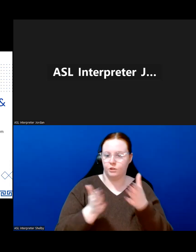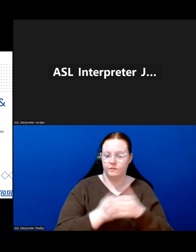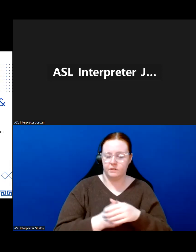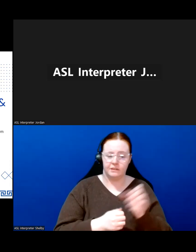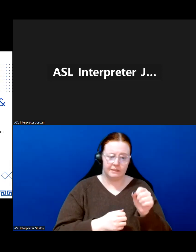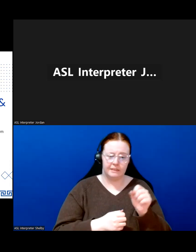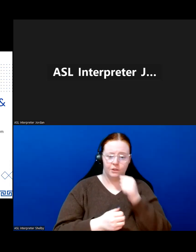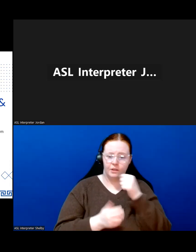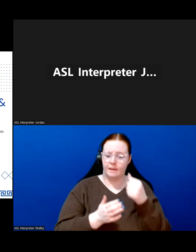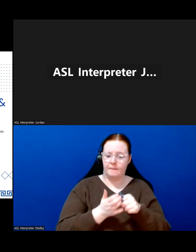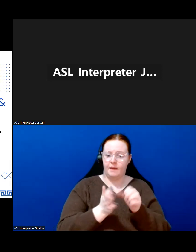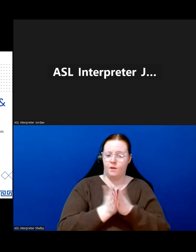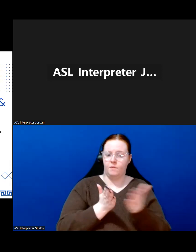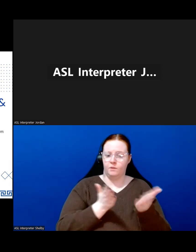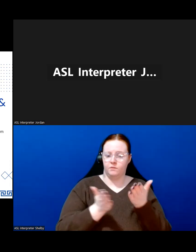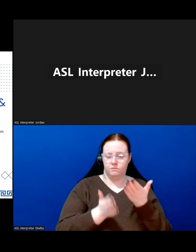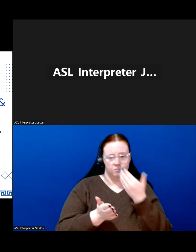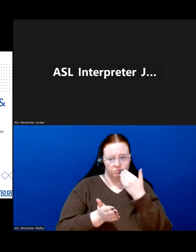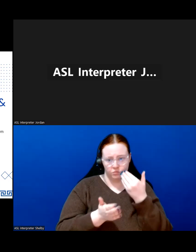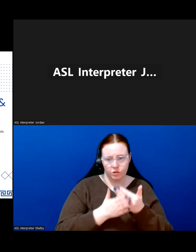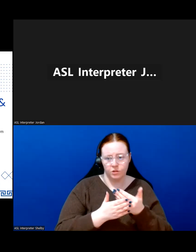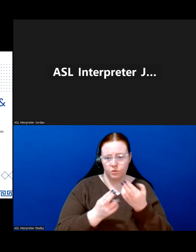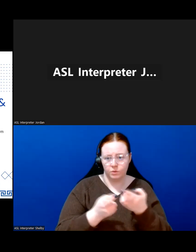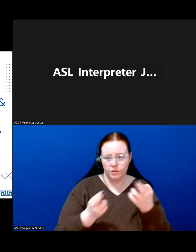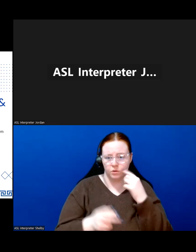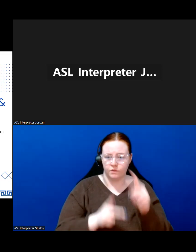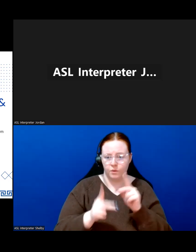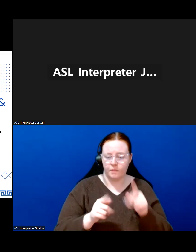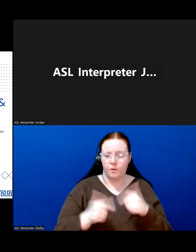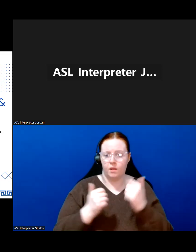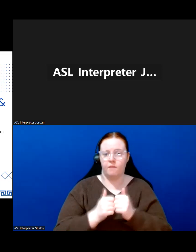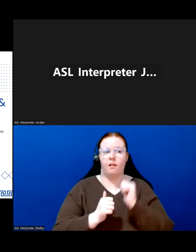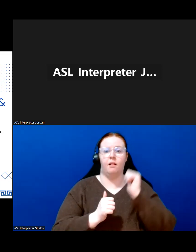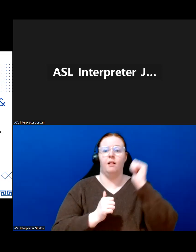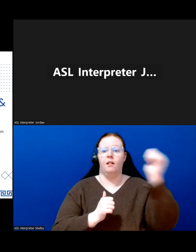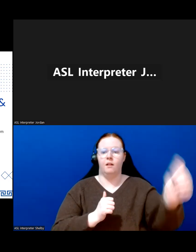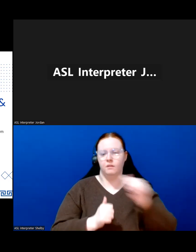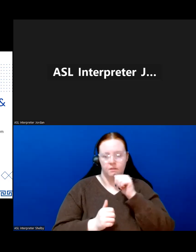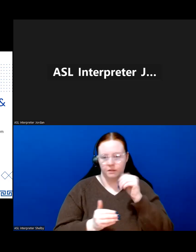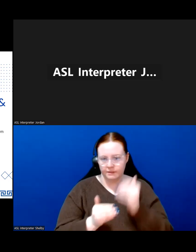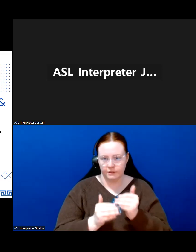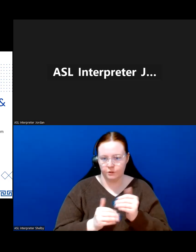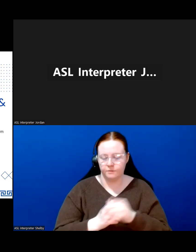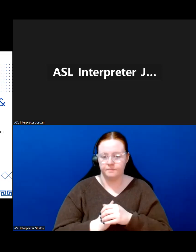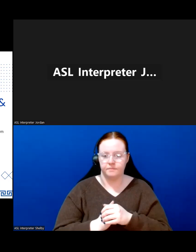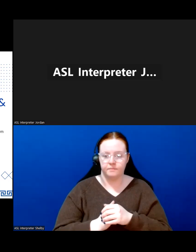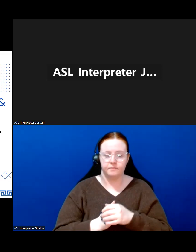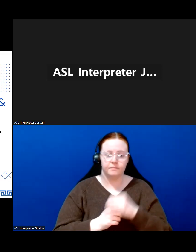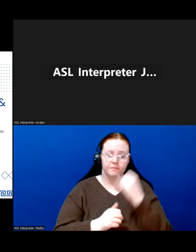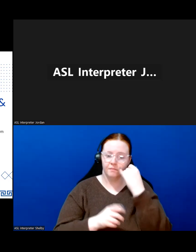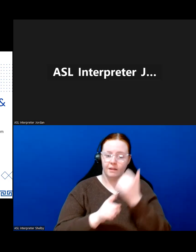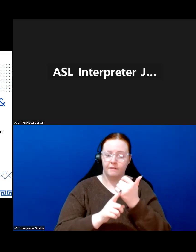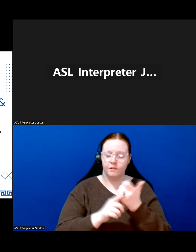is definitely a really good resource for people who are really far away from public libraries, because I mean, if like you're driving more than an